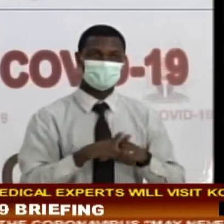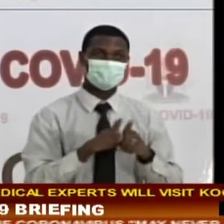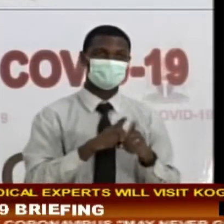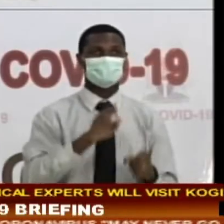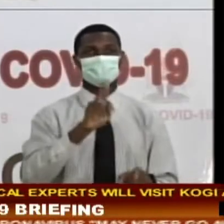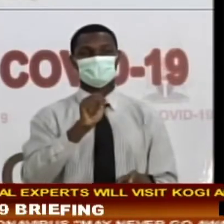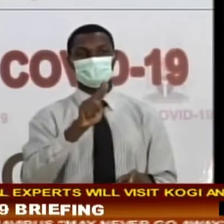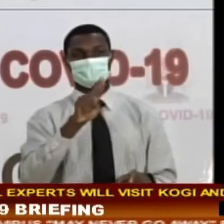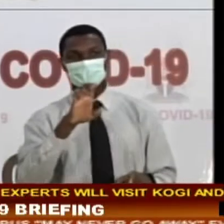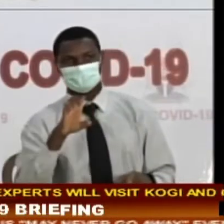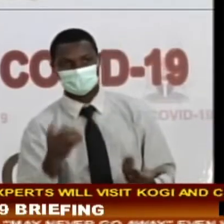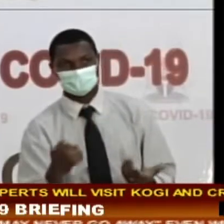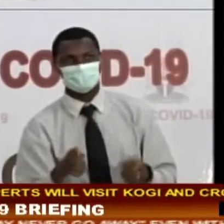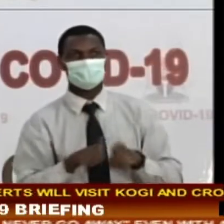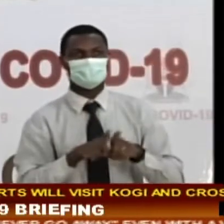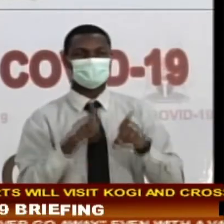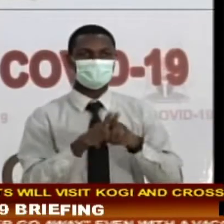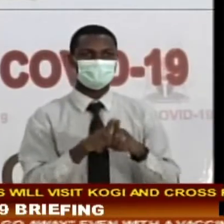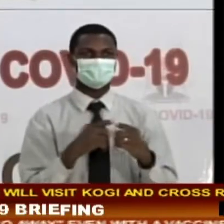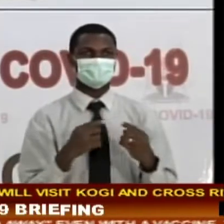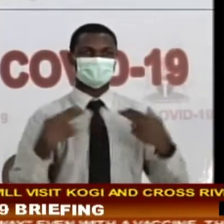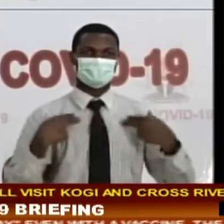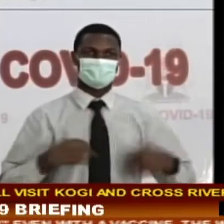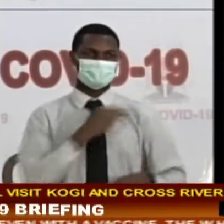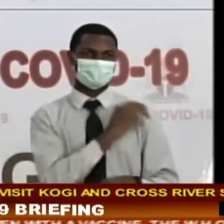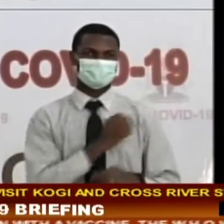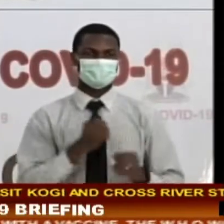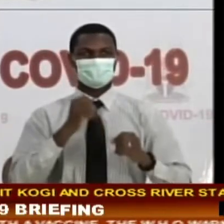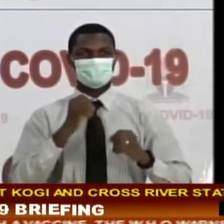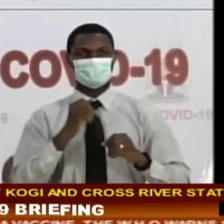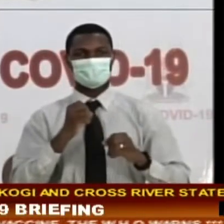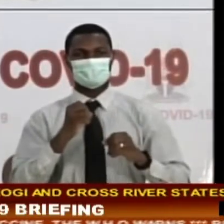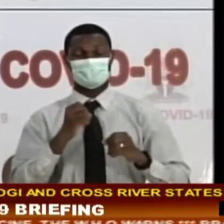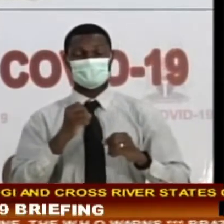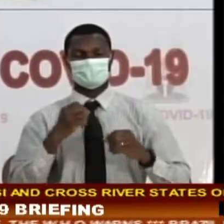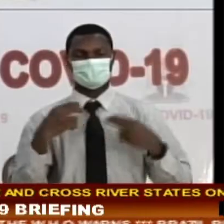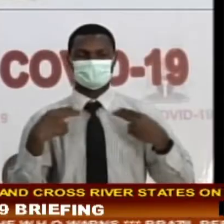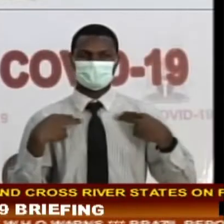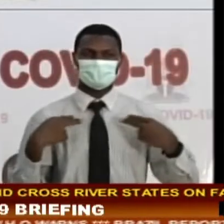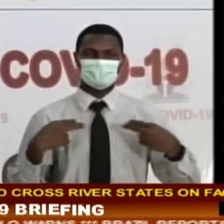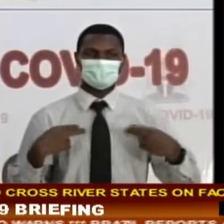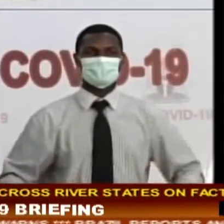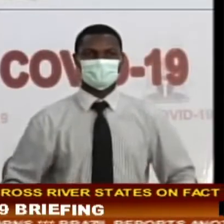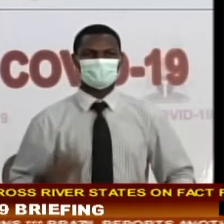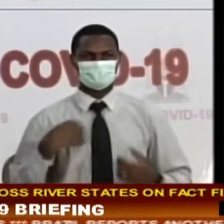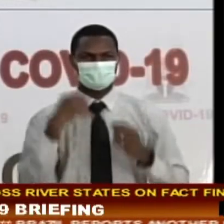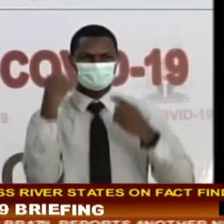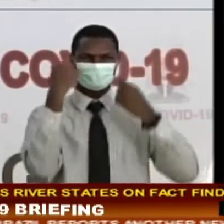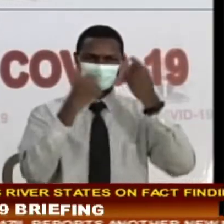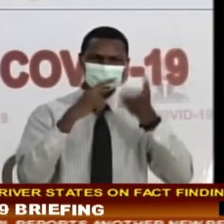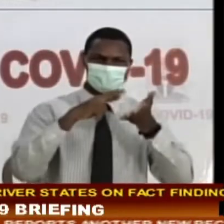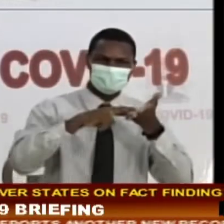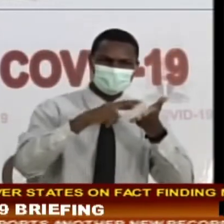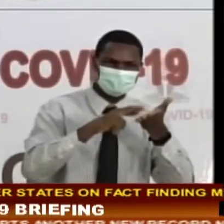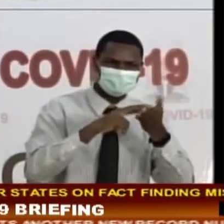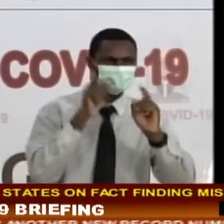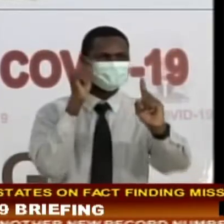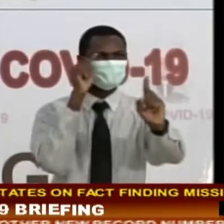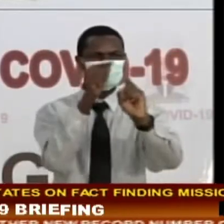State for health to start thinking about what are the research priorities for us in Nigeria and how how can we drive this